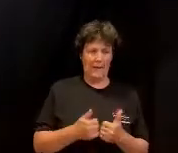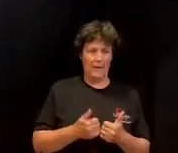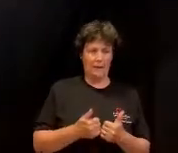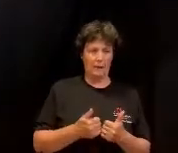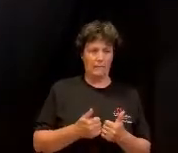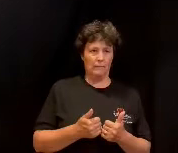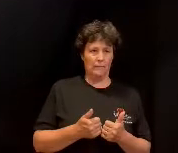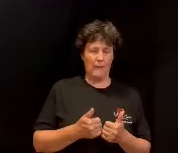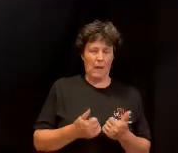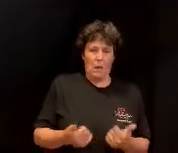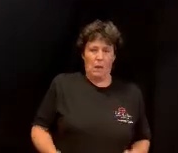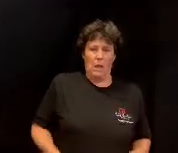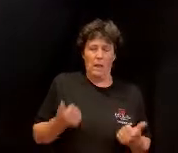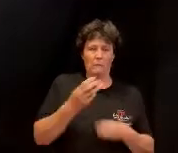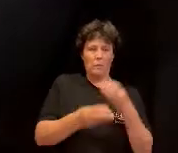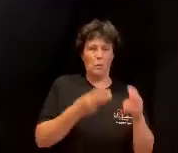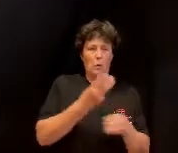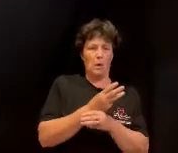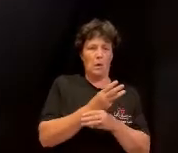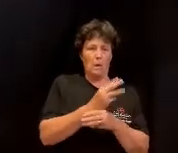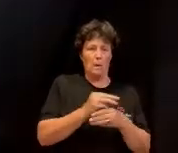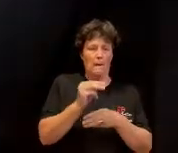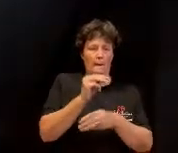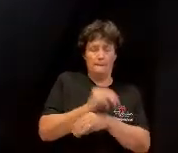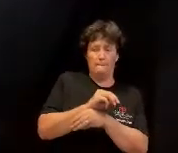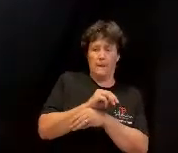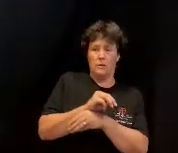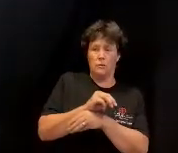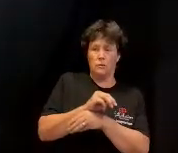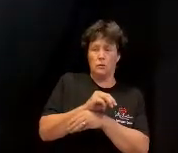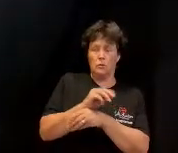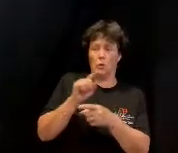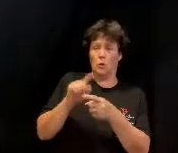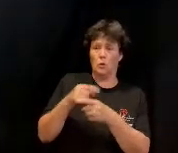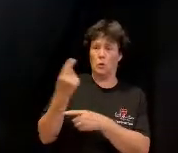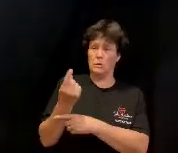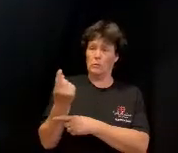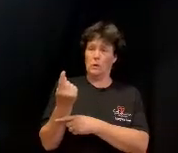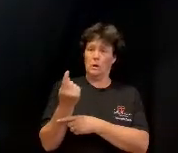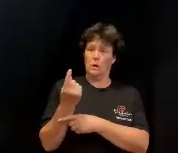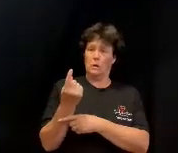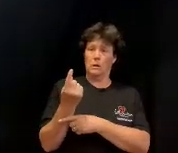ministering to someone but yet keeping my feet clean, my walk?